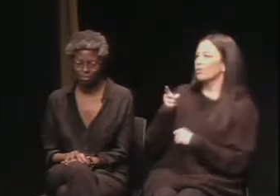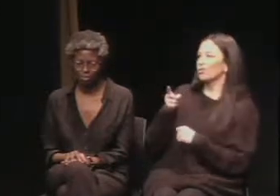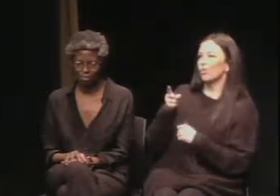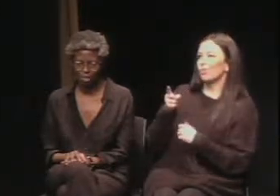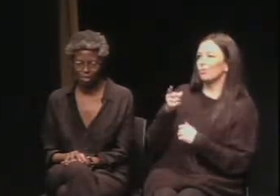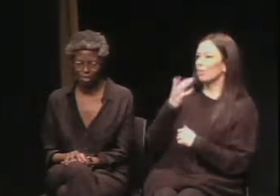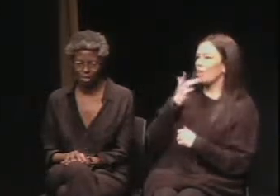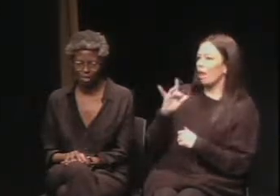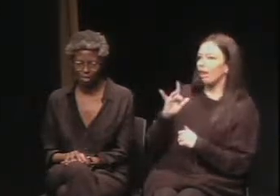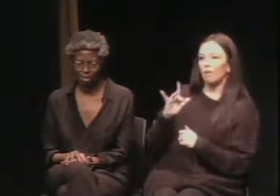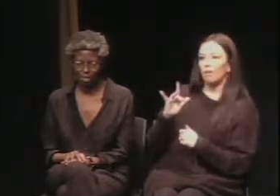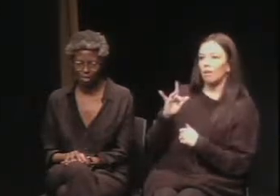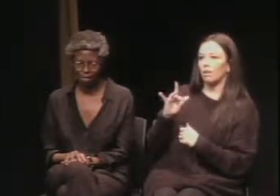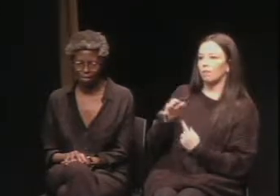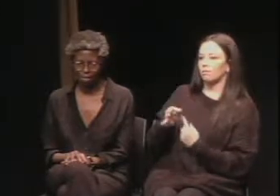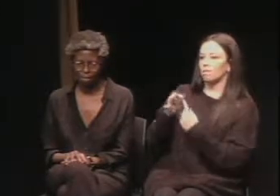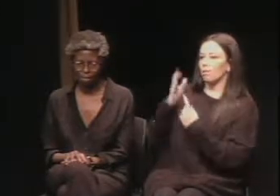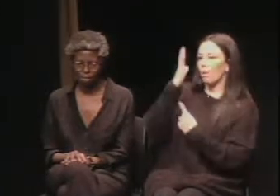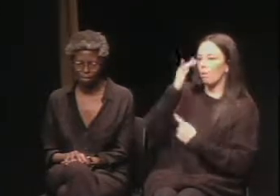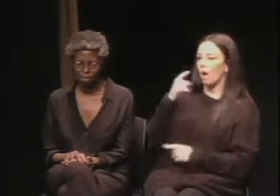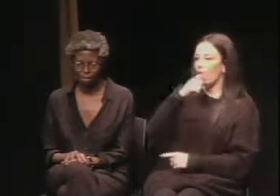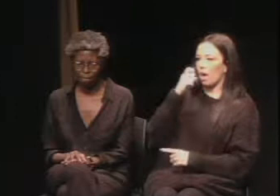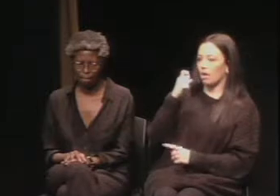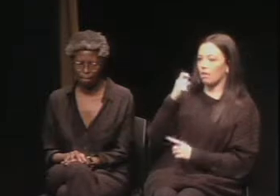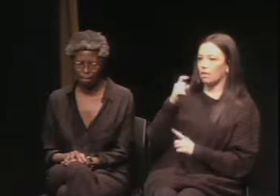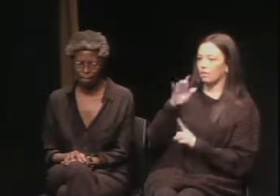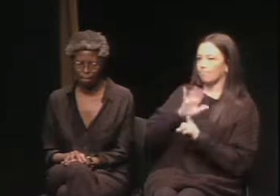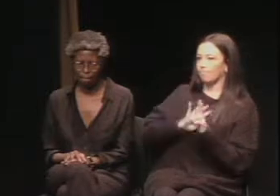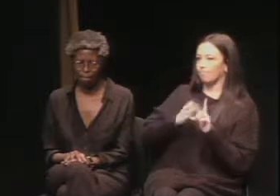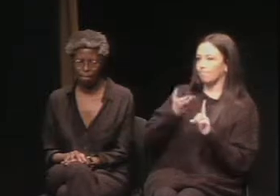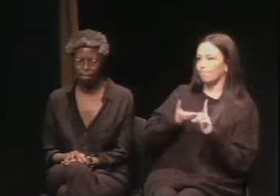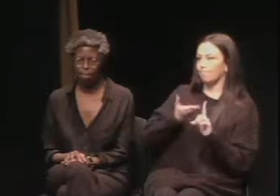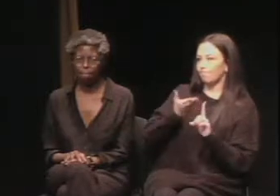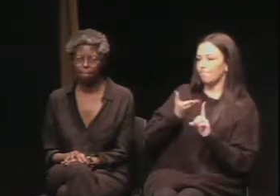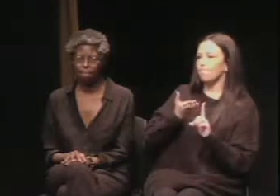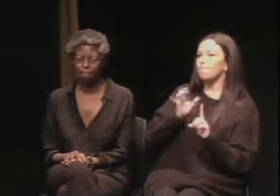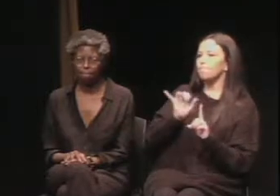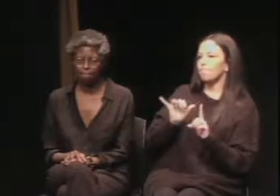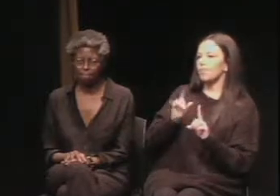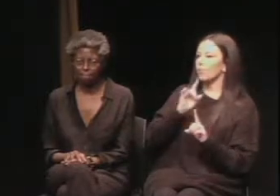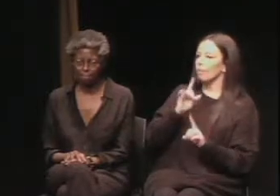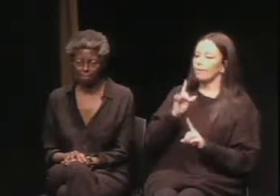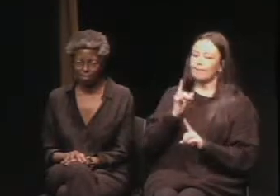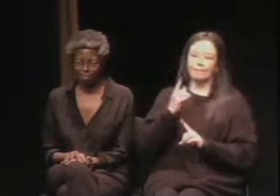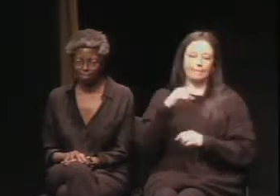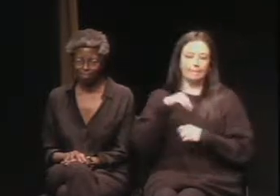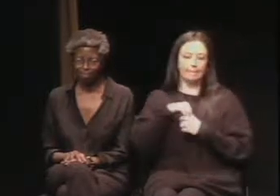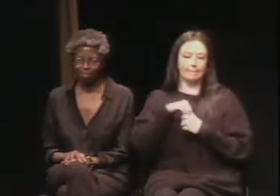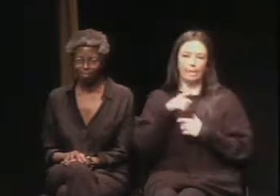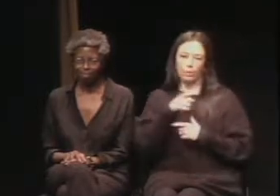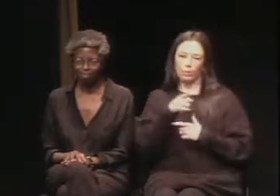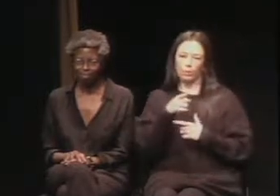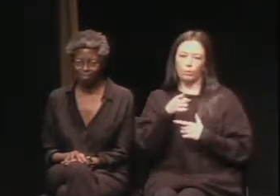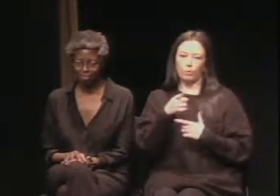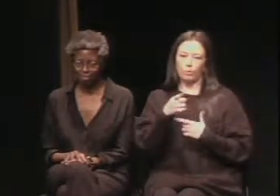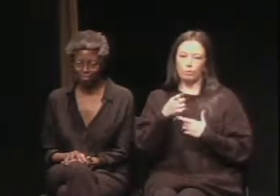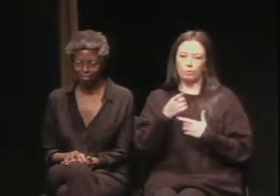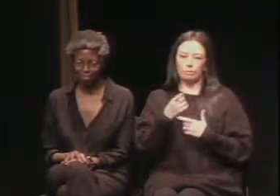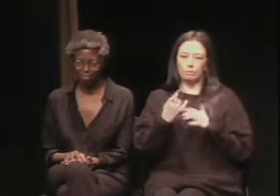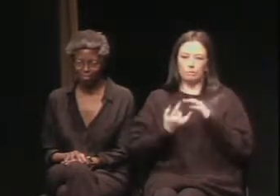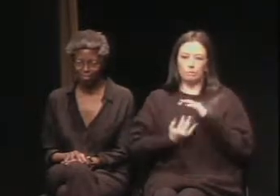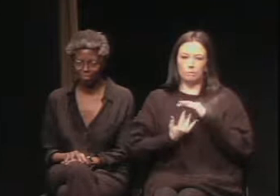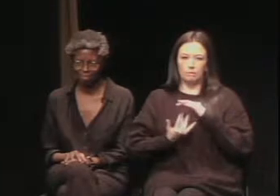haven't. Right, she was spared because of her ugliness. Yeah. And that also kind of stirred something up in you and kind of disrupted